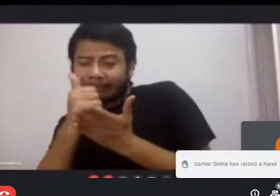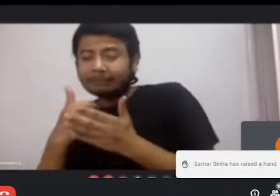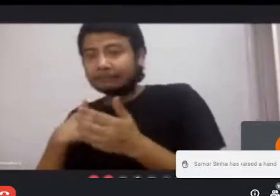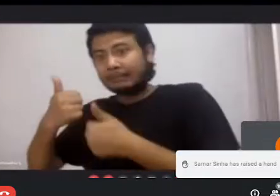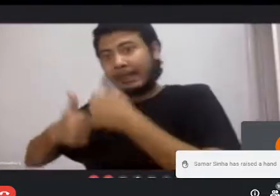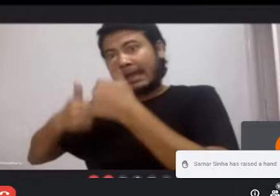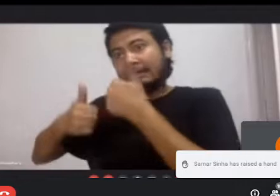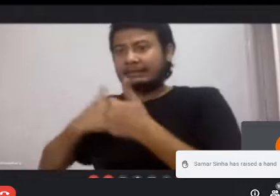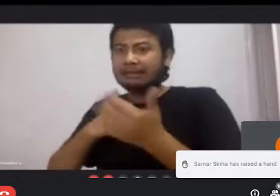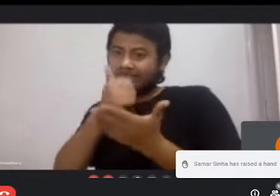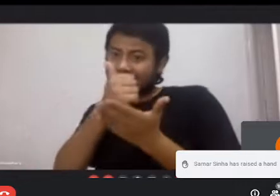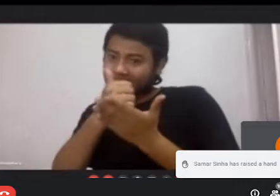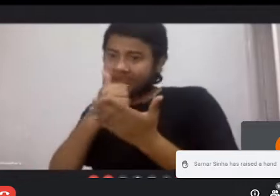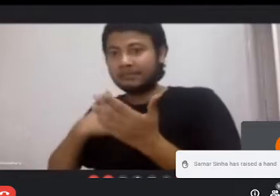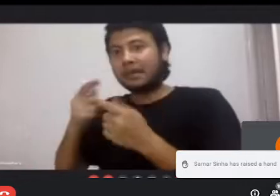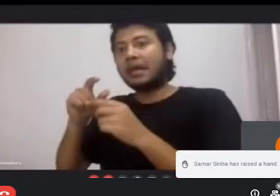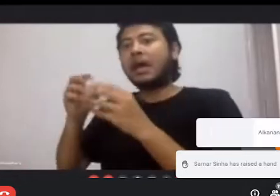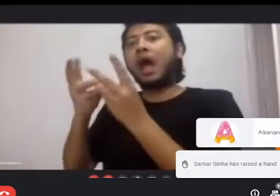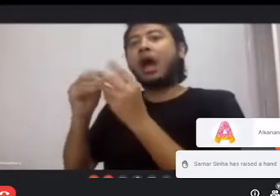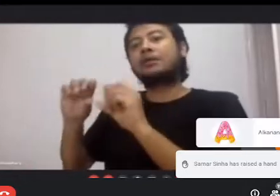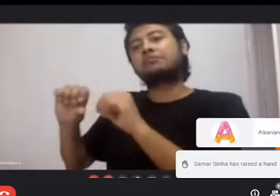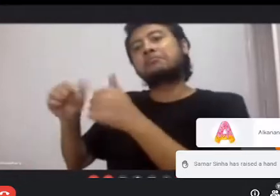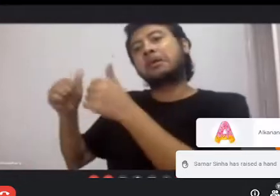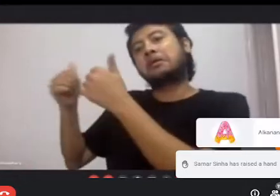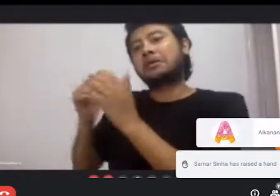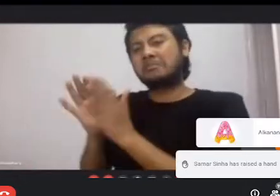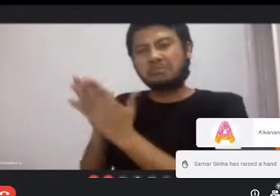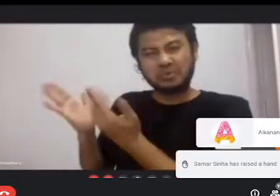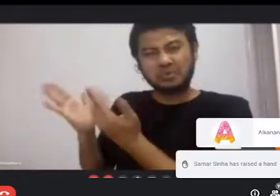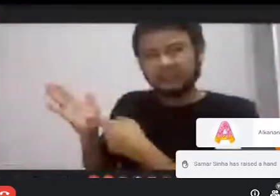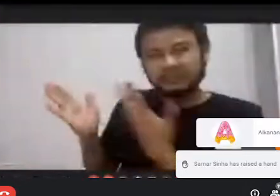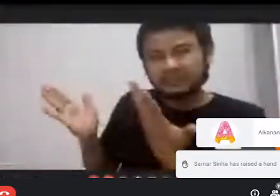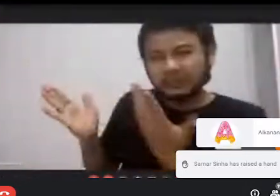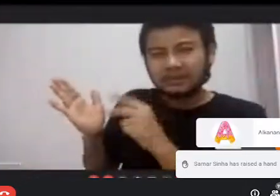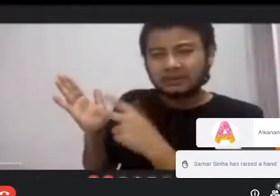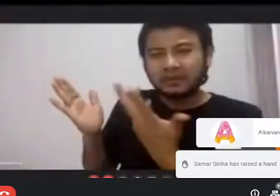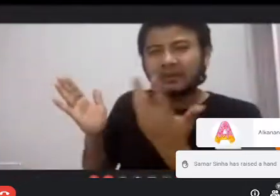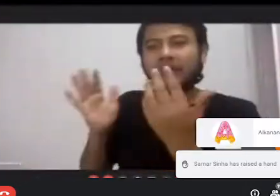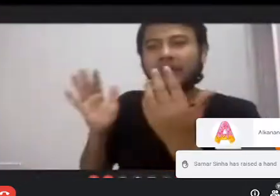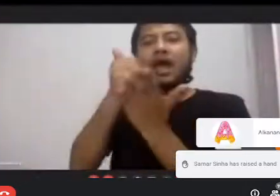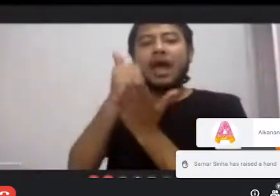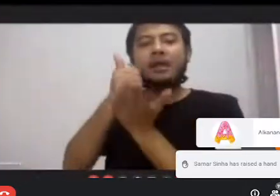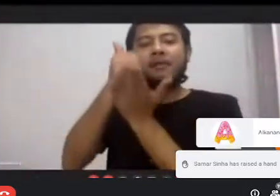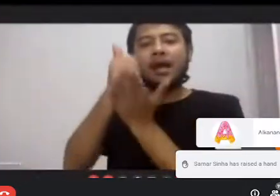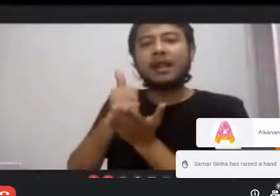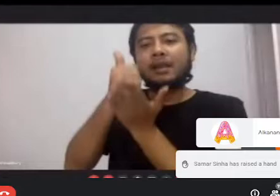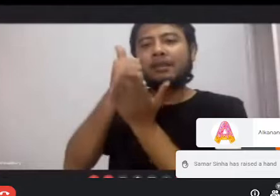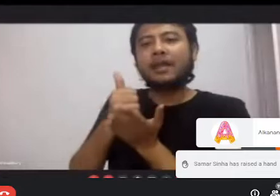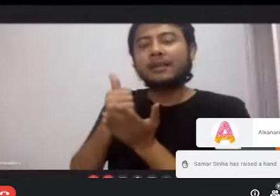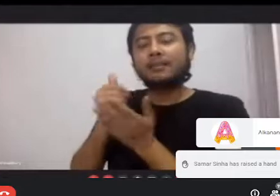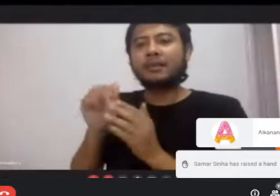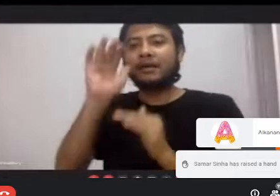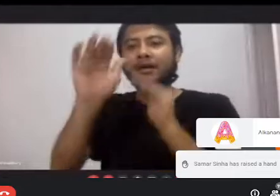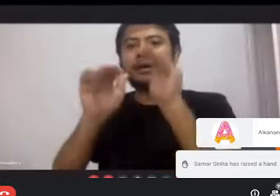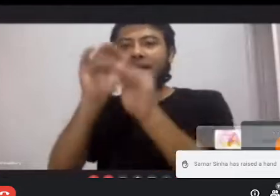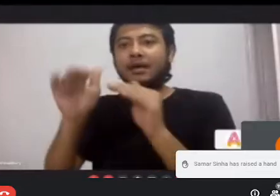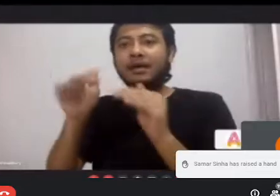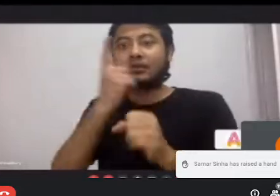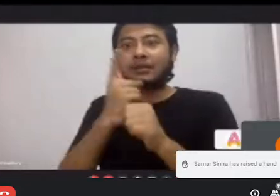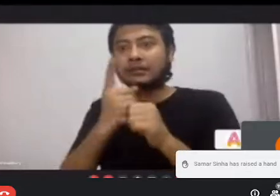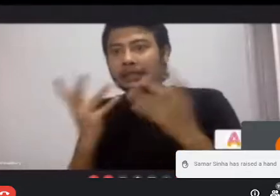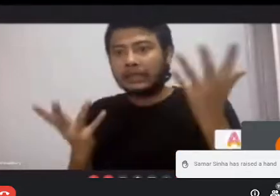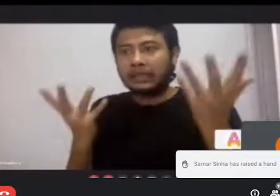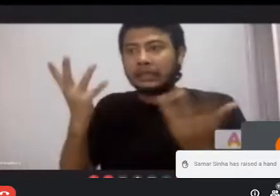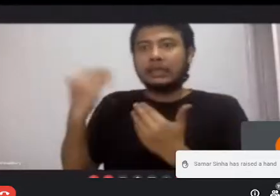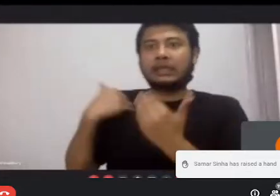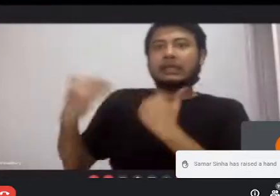our own textbooks. And that was a bit difficult to manage because our aim was